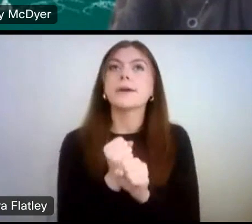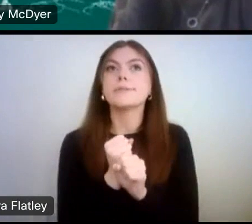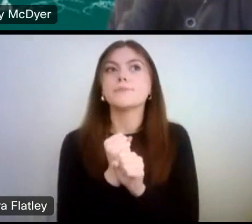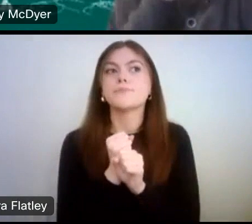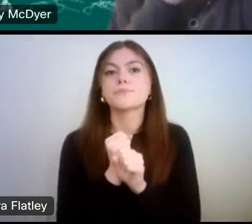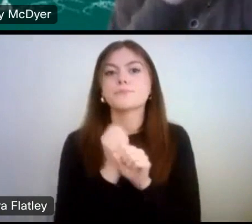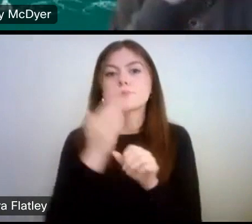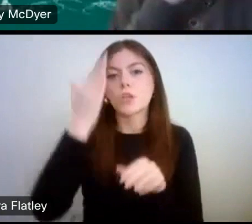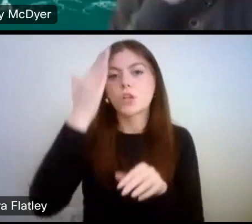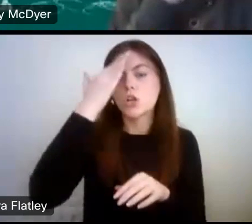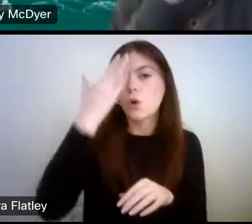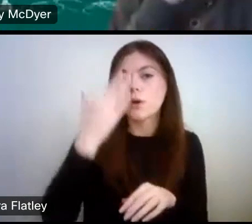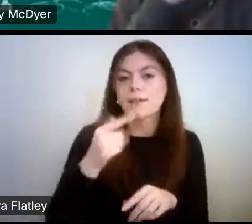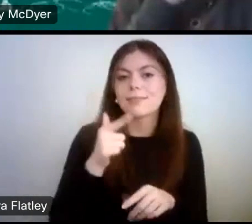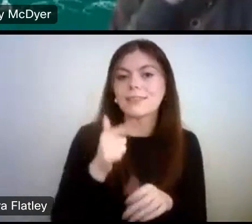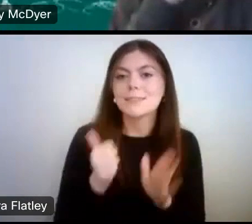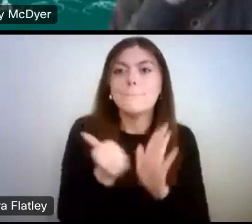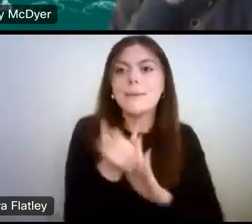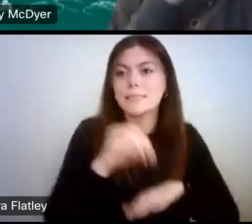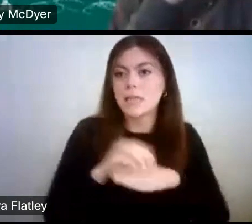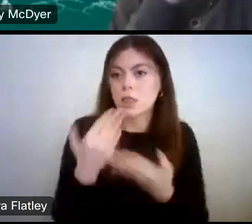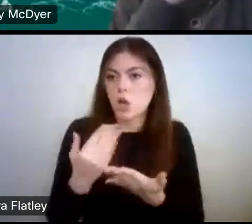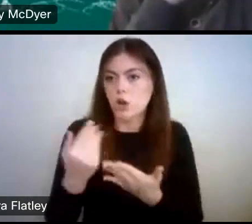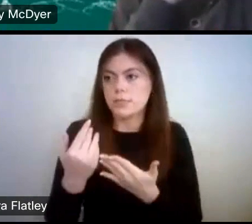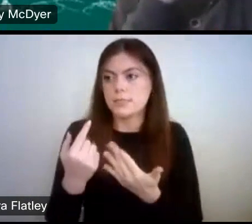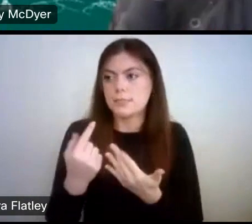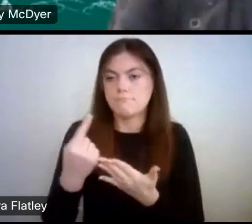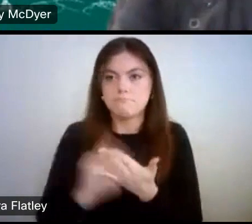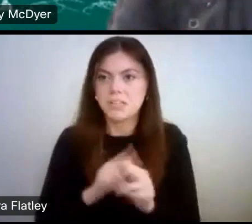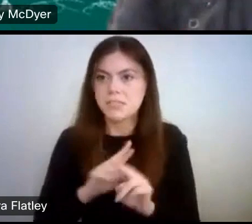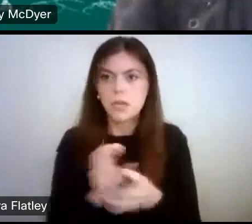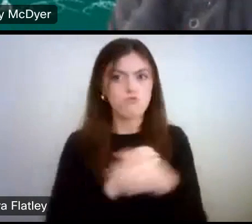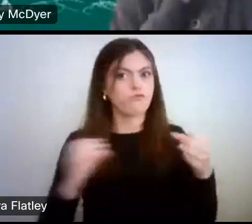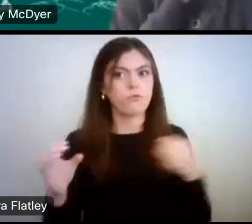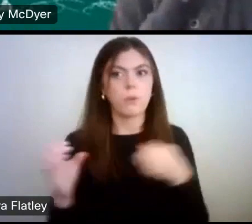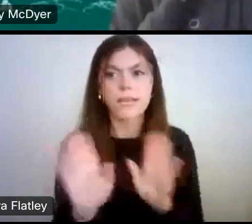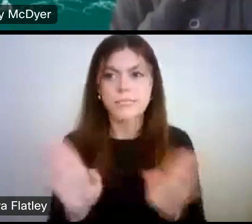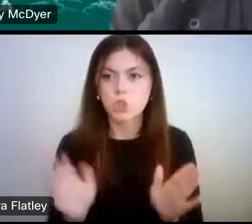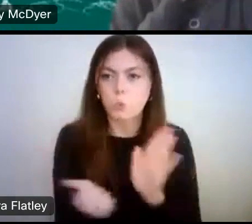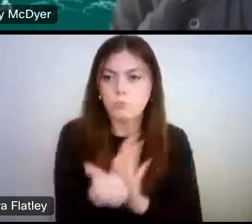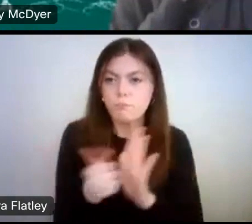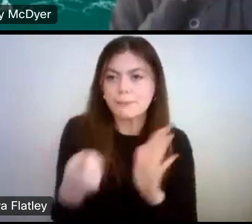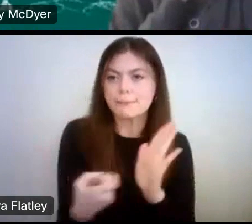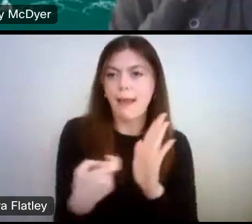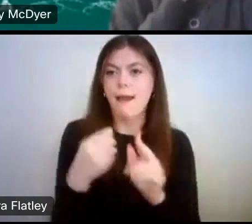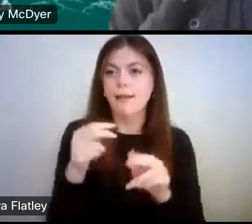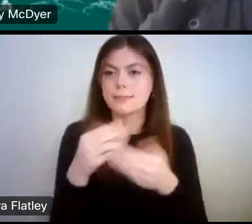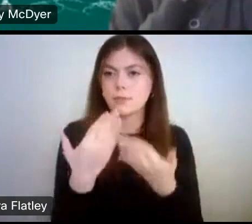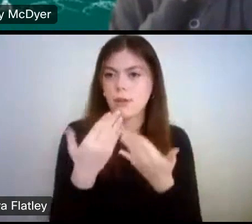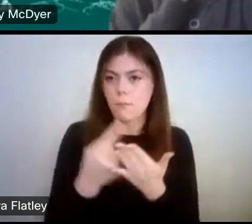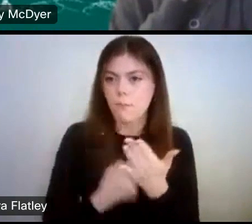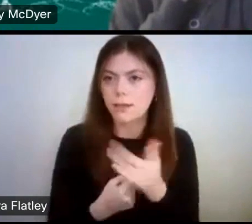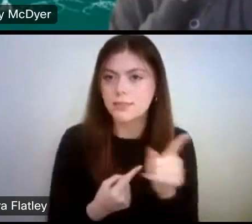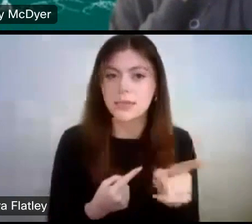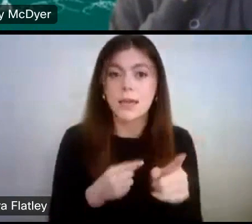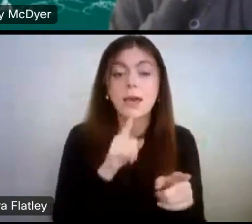builds on our policy. It doesn't replace our policy going forward, you know. Yeah, and I think same as the policy, there's a national open